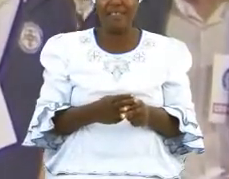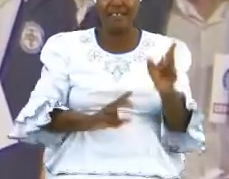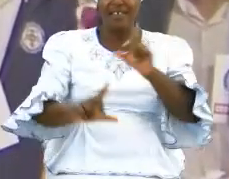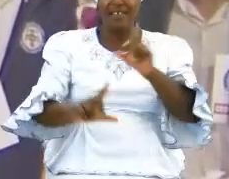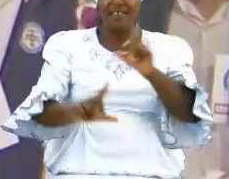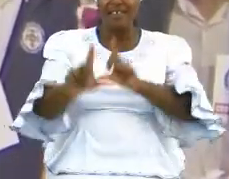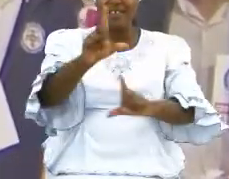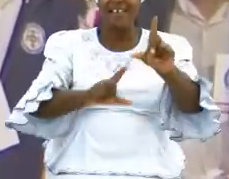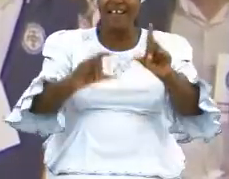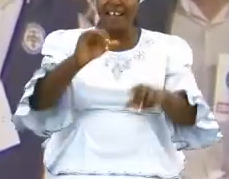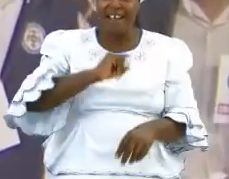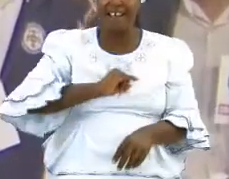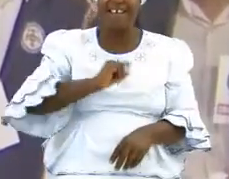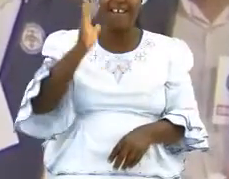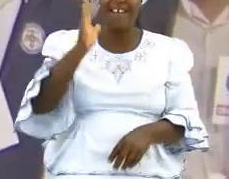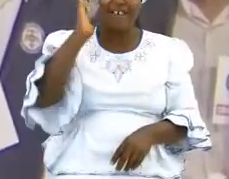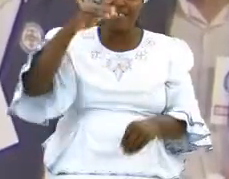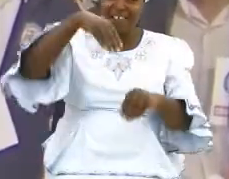enter.